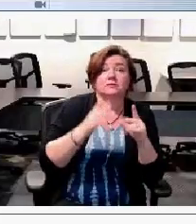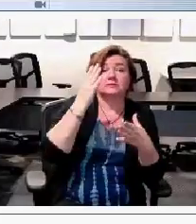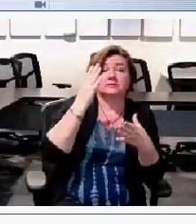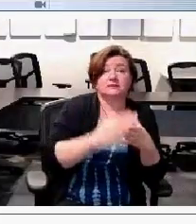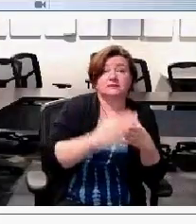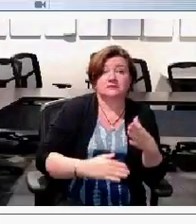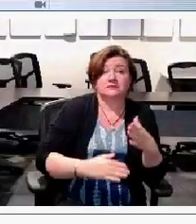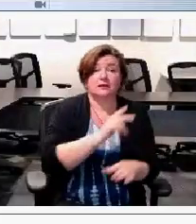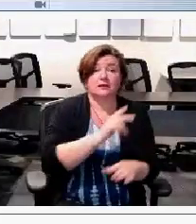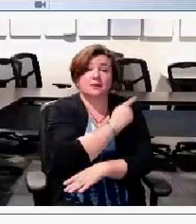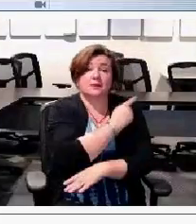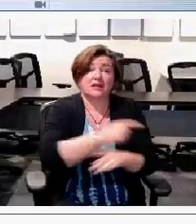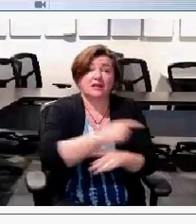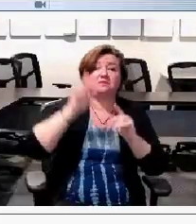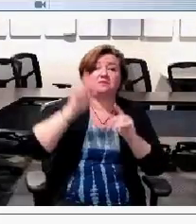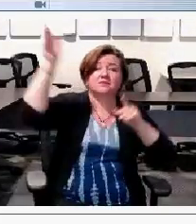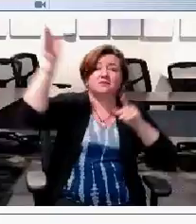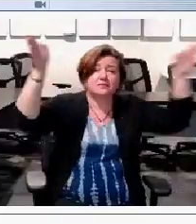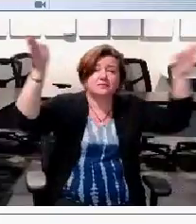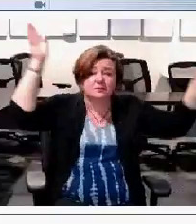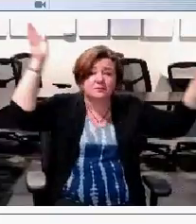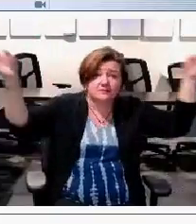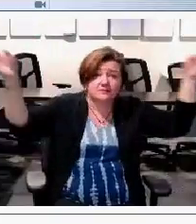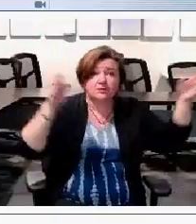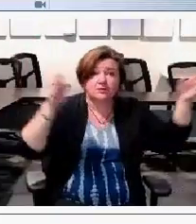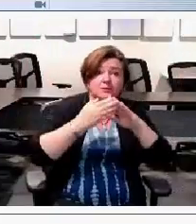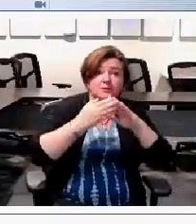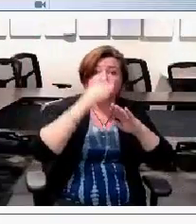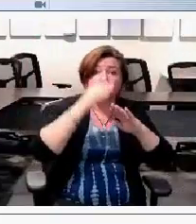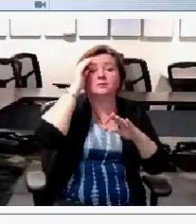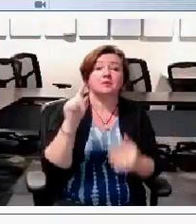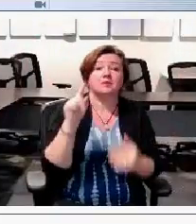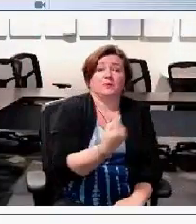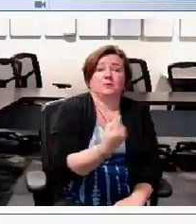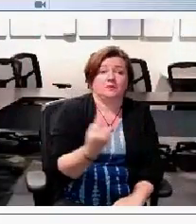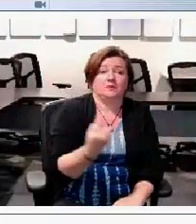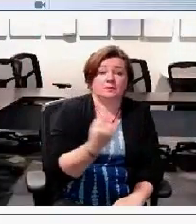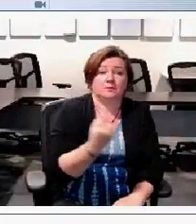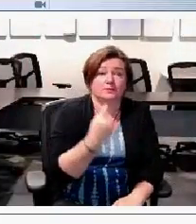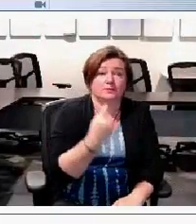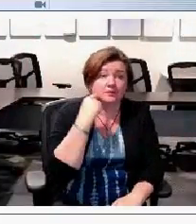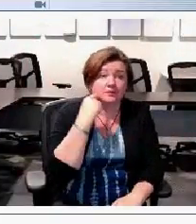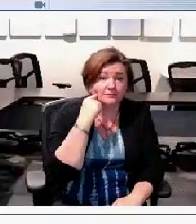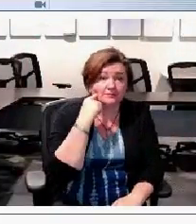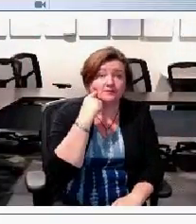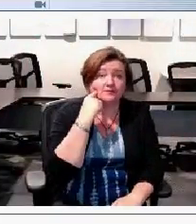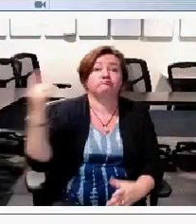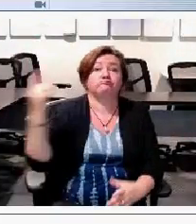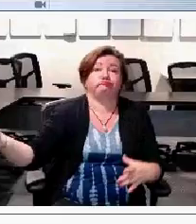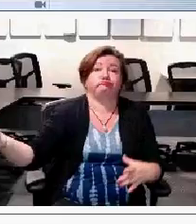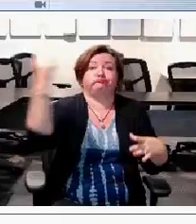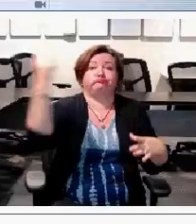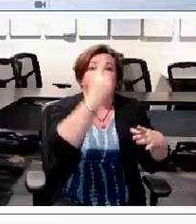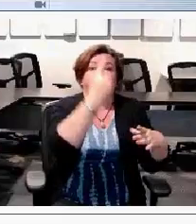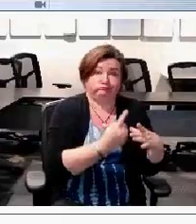from other communities, and sometimes they're the only child. I'm sure most of you know that same experience. They're the only child